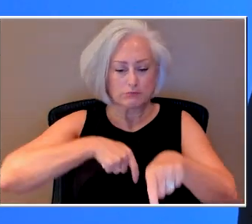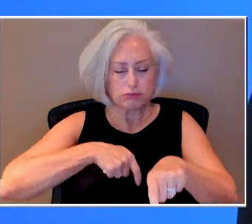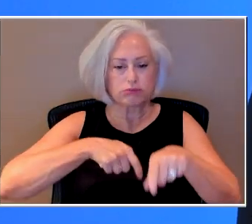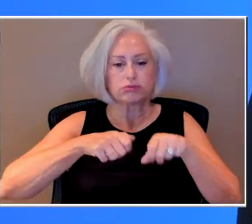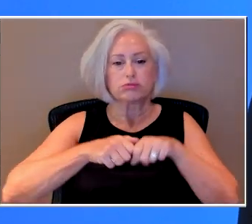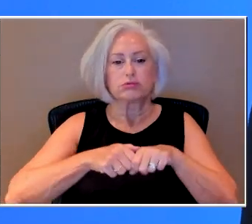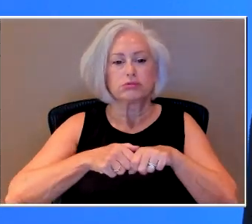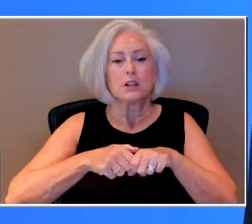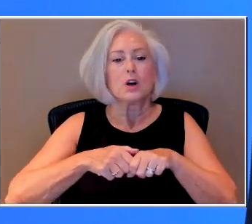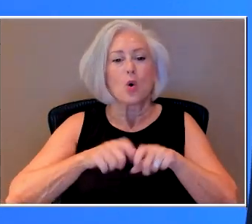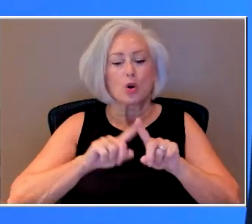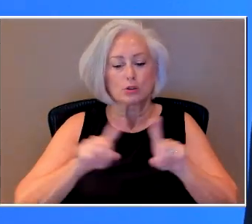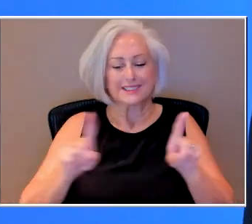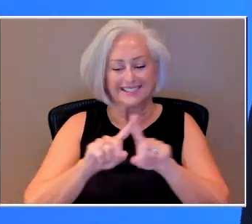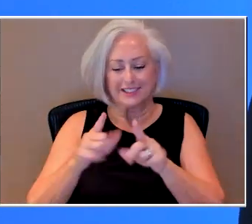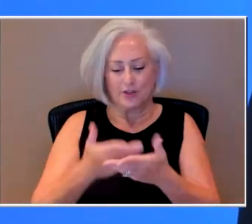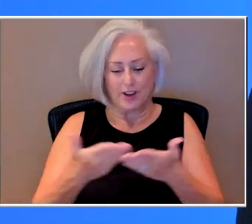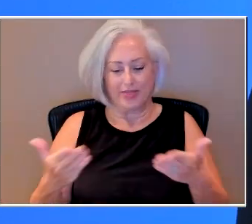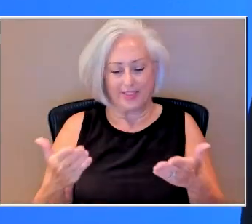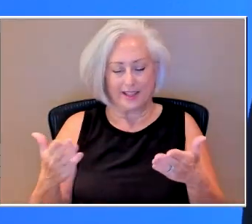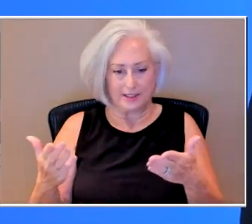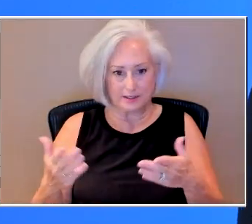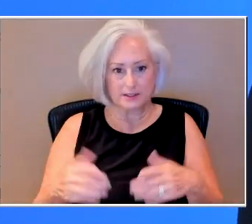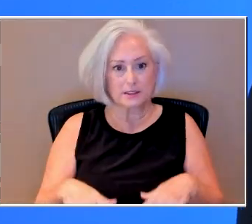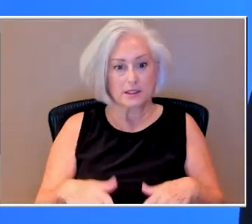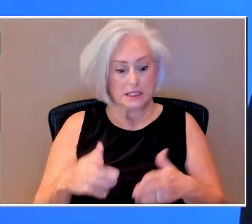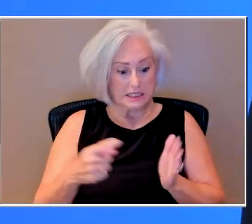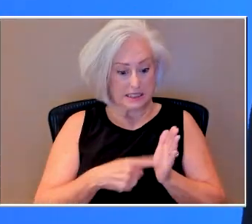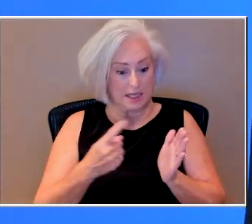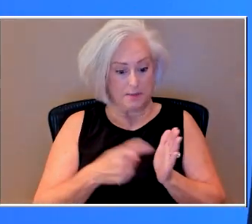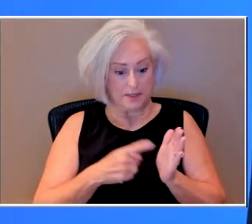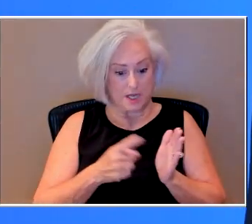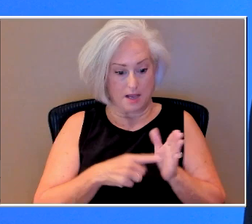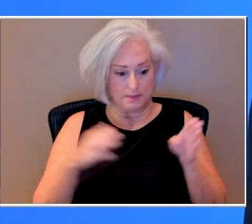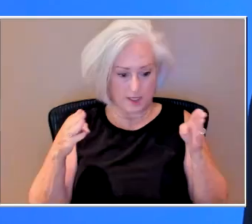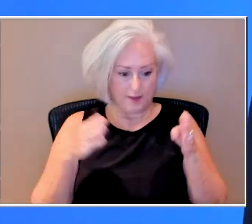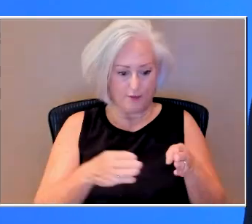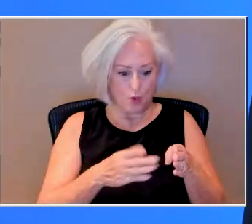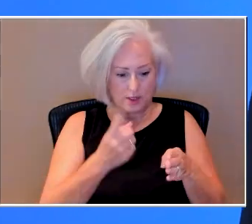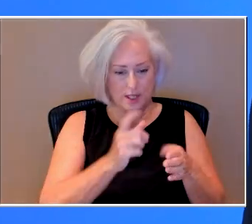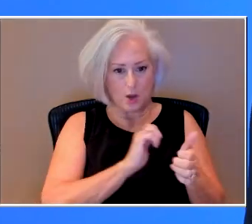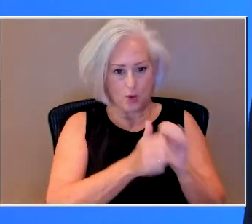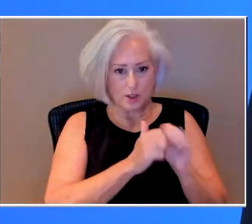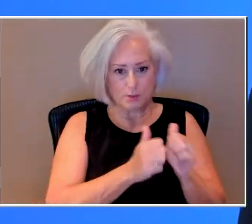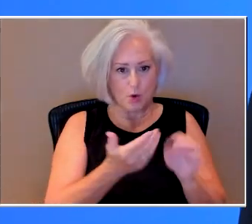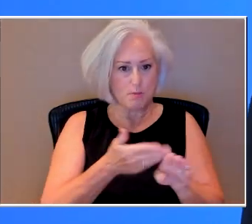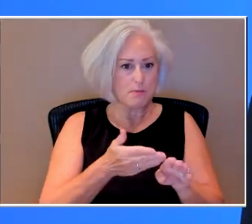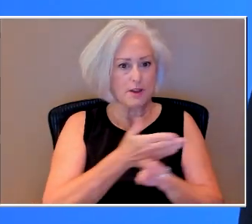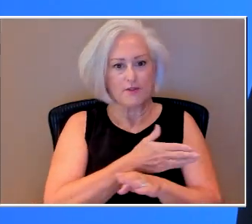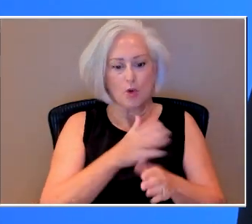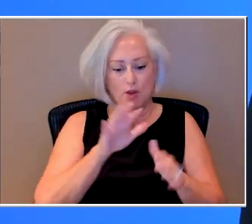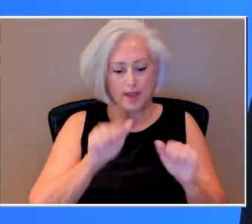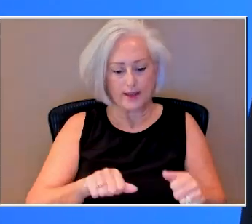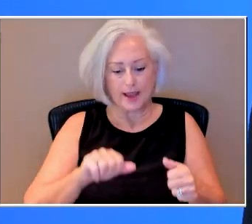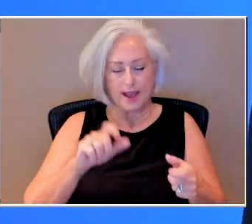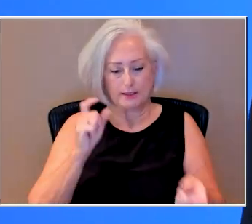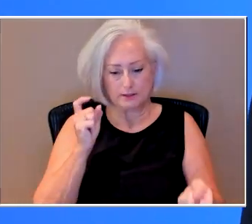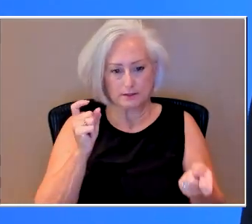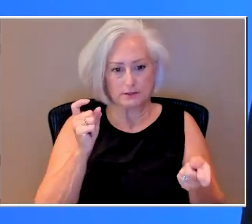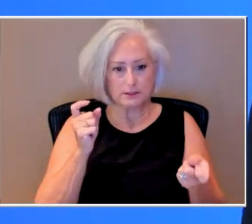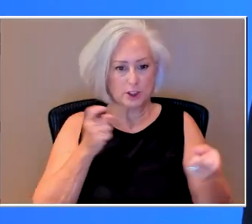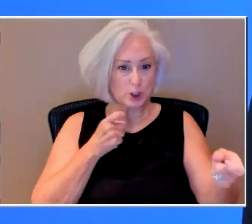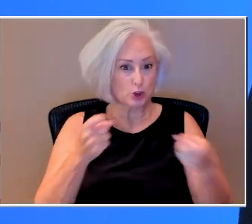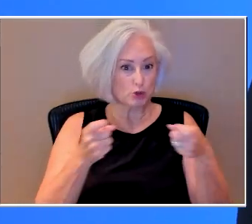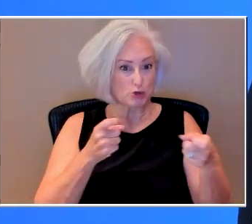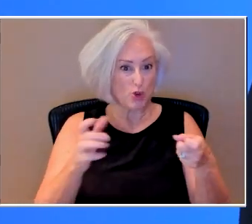get too specialized in a sport way too early before they learn how to just control their body. And going through middle school, you're